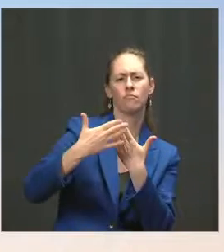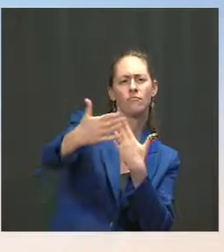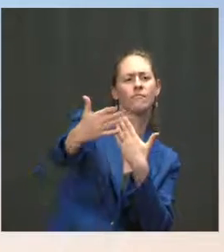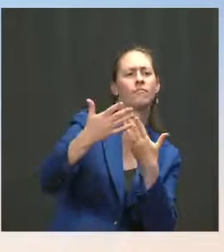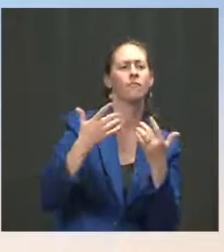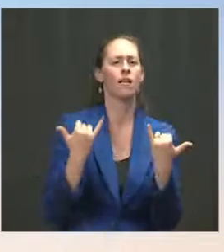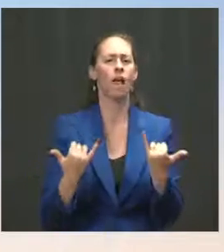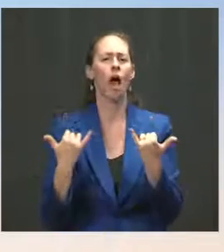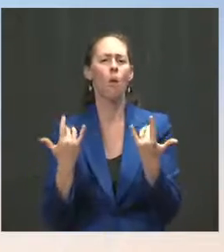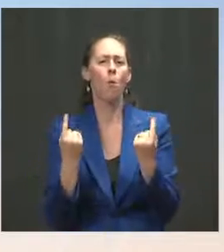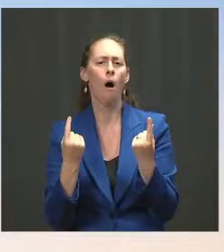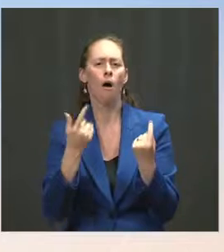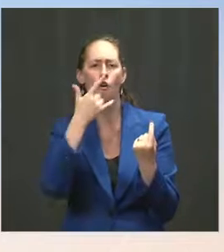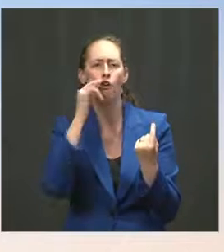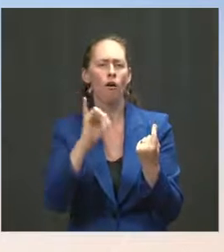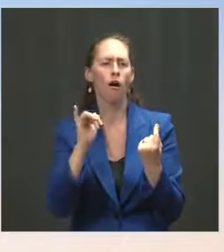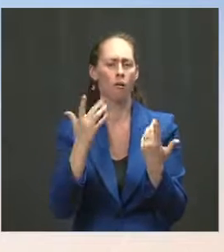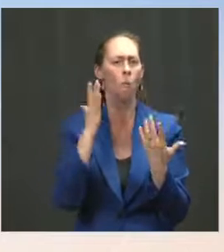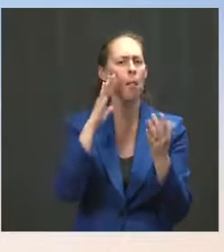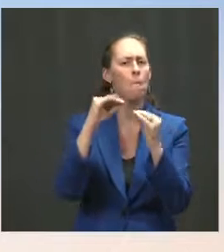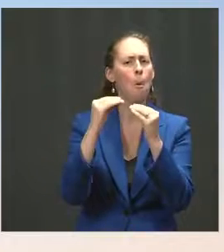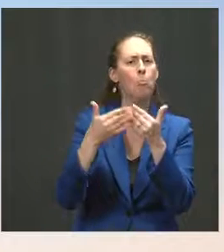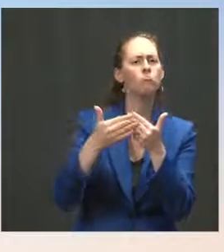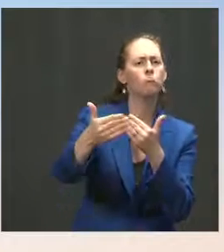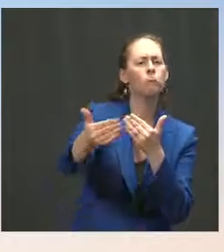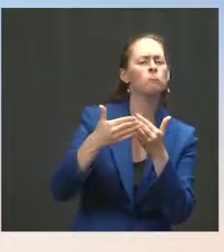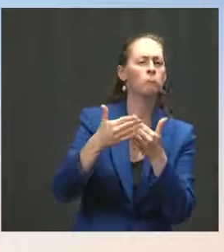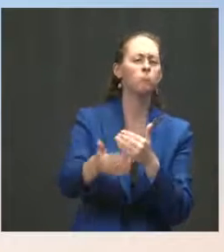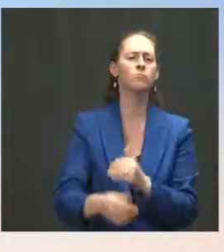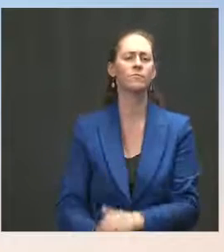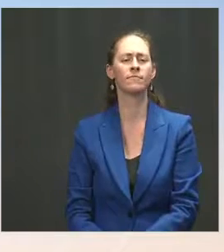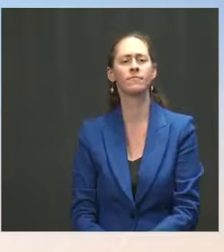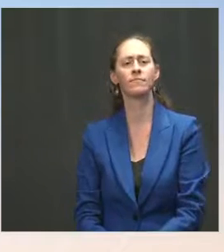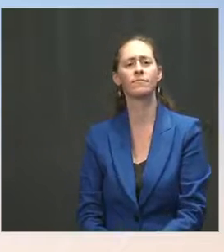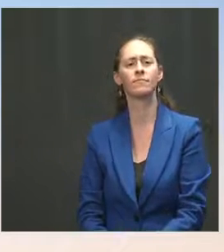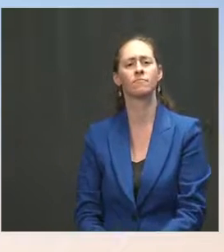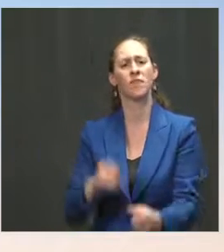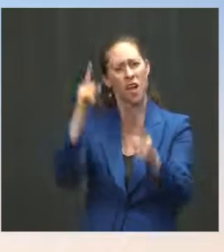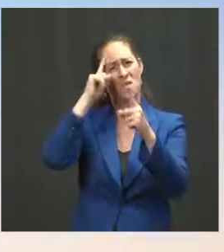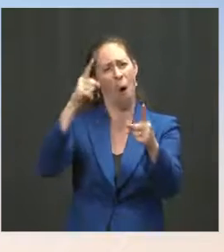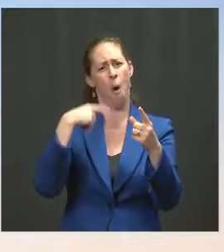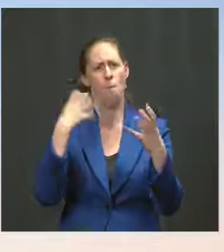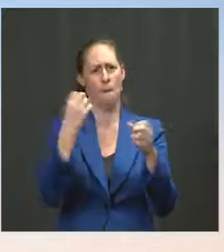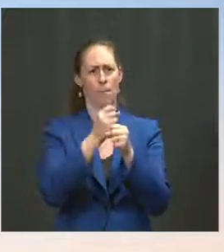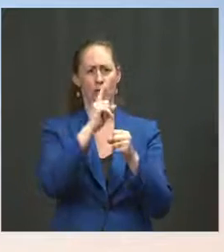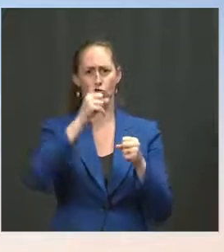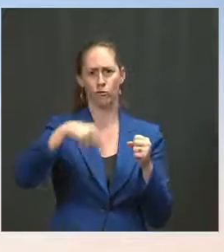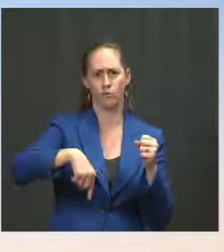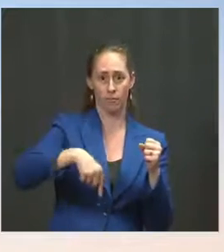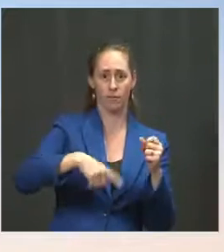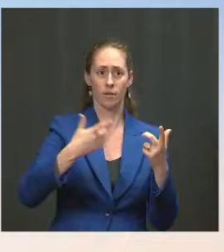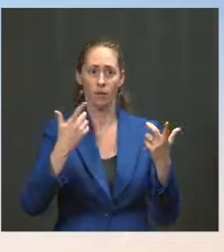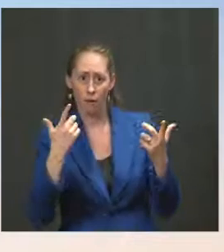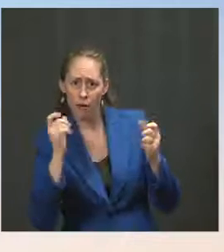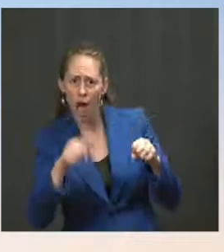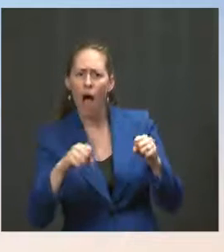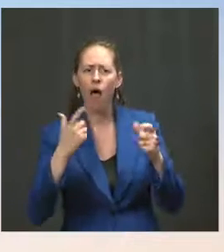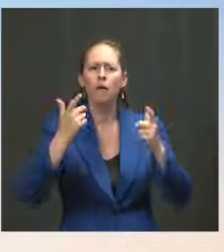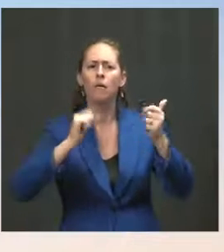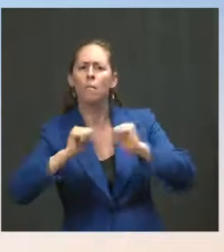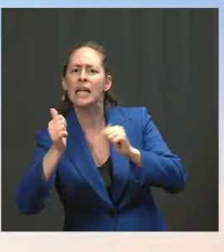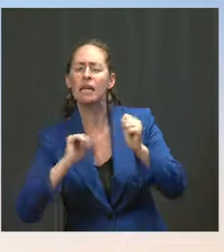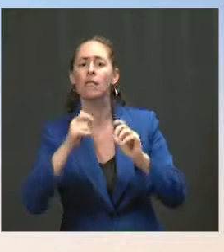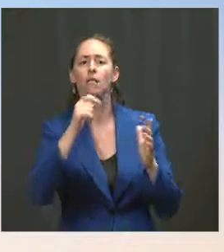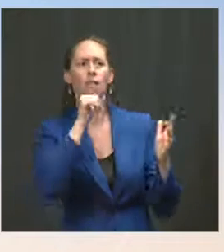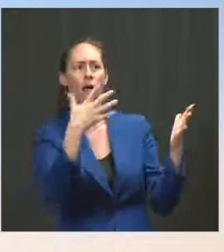consistent long-term engagement as we work to address not just anti-competitive behavior in the United States, but in the global marketplace as well, and